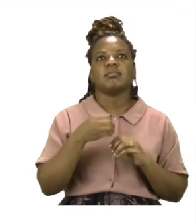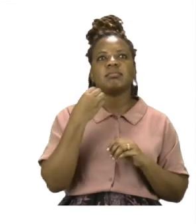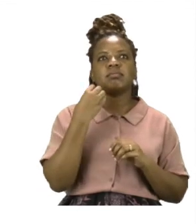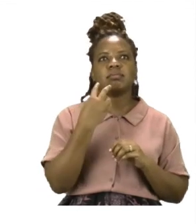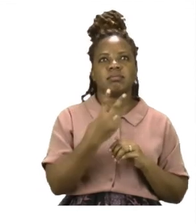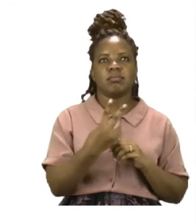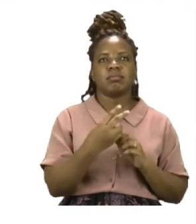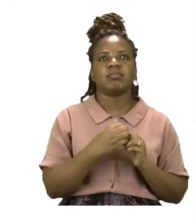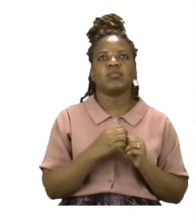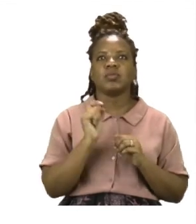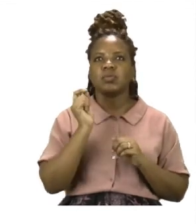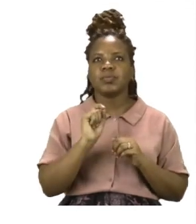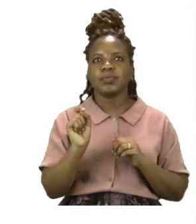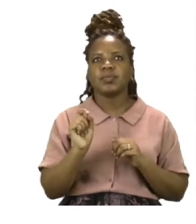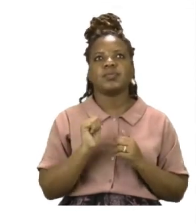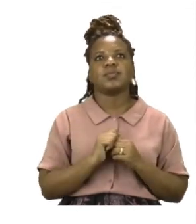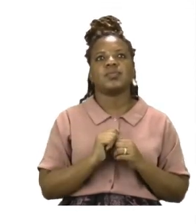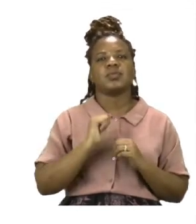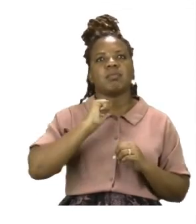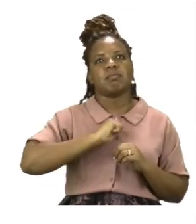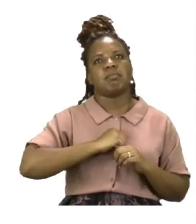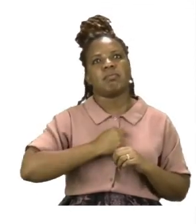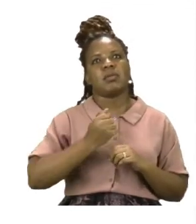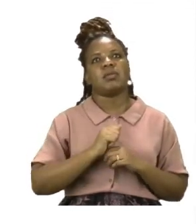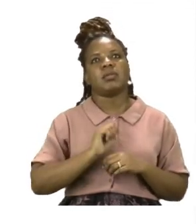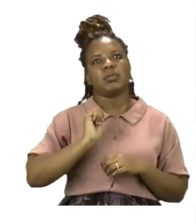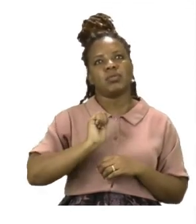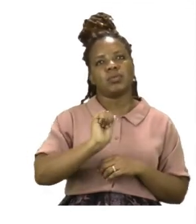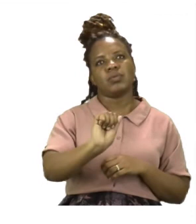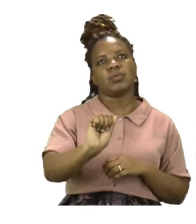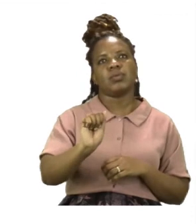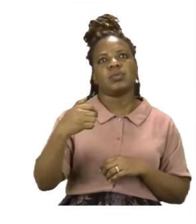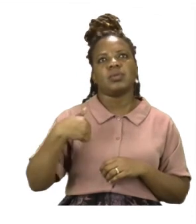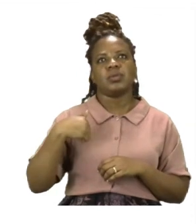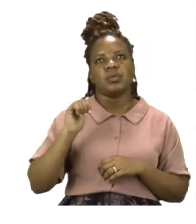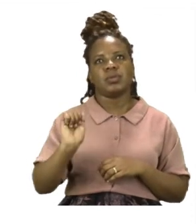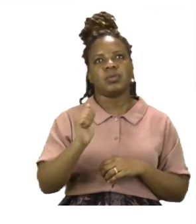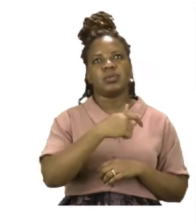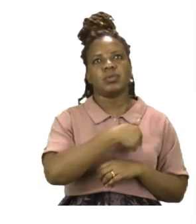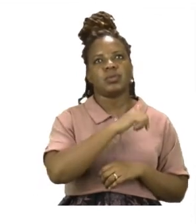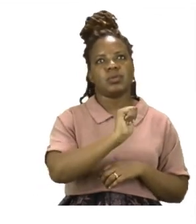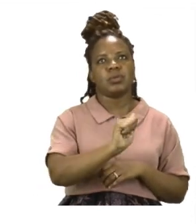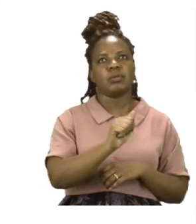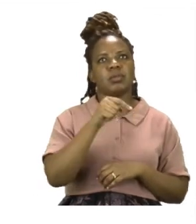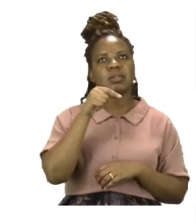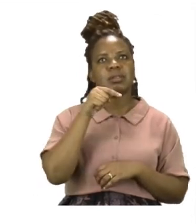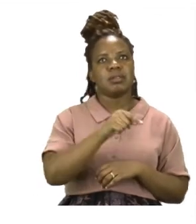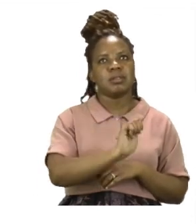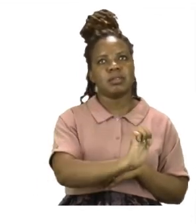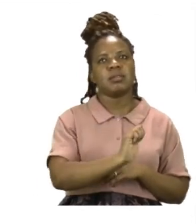mine, yours, his, hers, its, theirs,